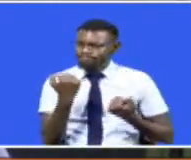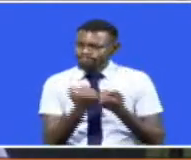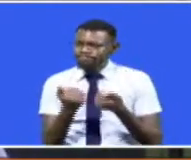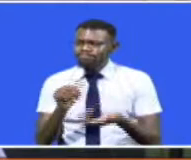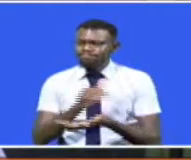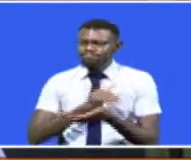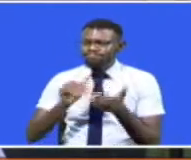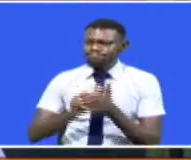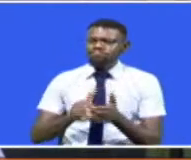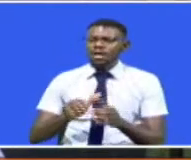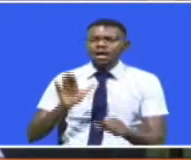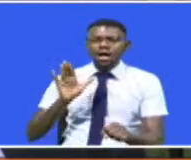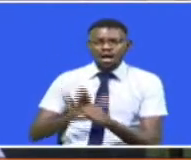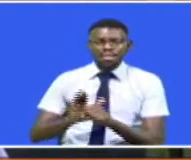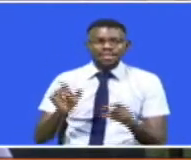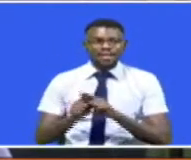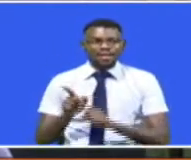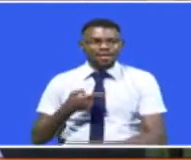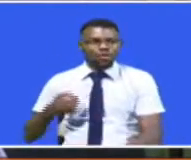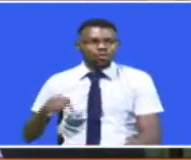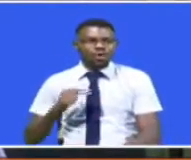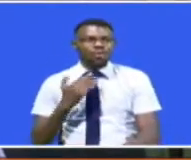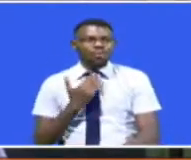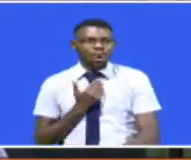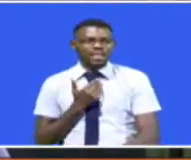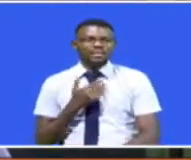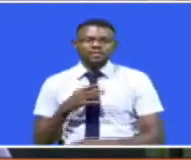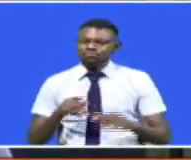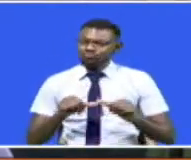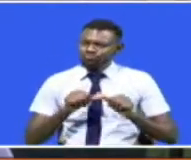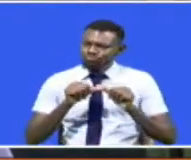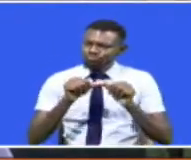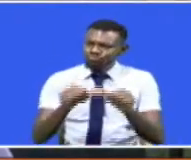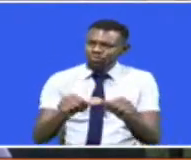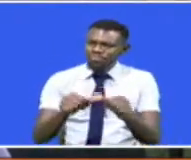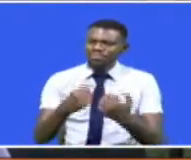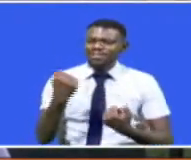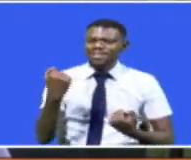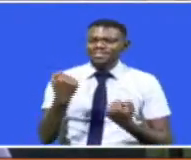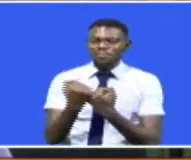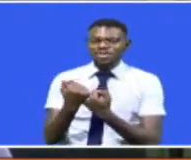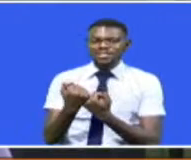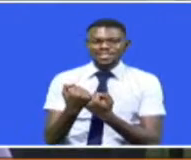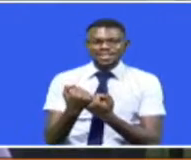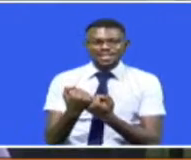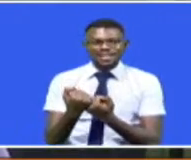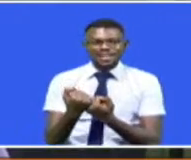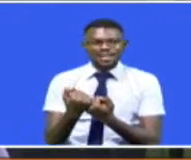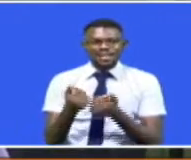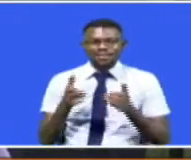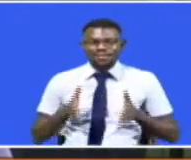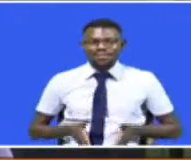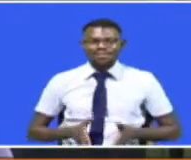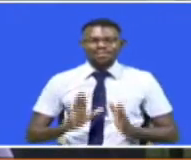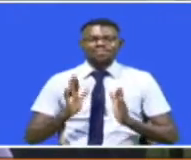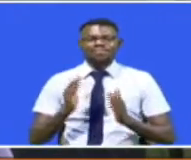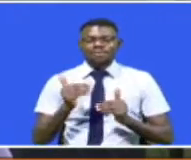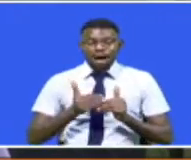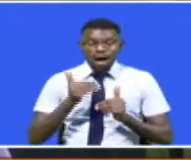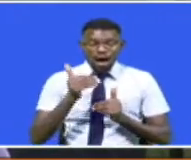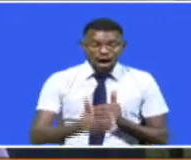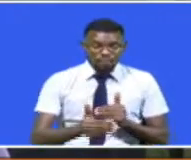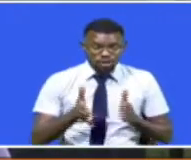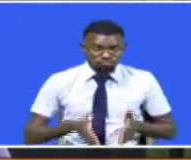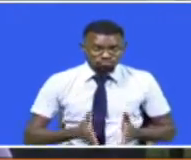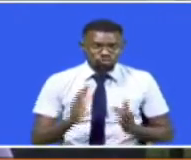much, and we are going to make sure that we keep on supporting the maternity and postnatal care for the